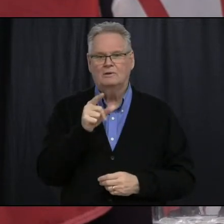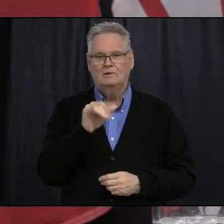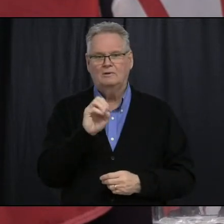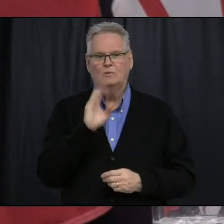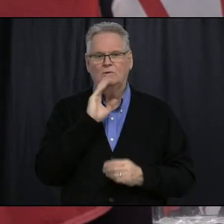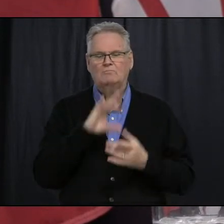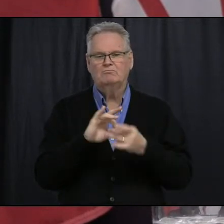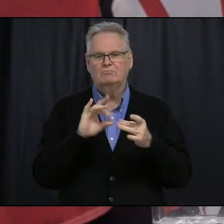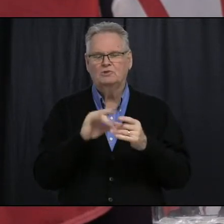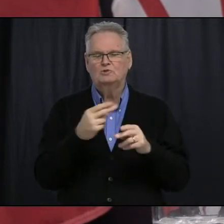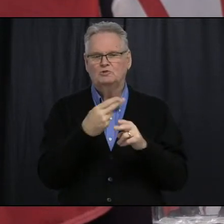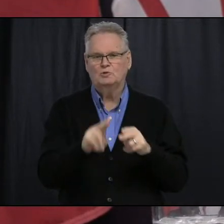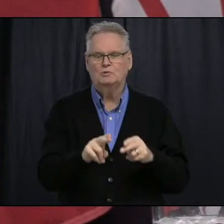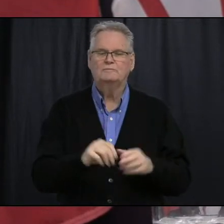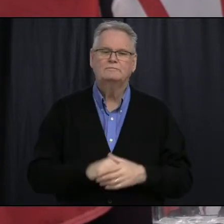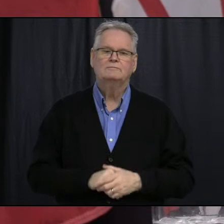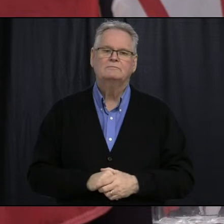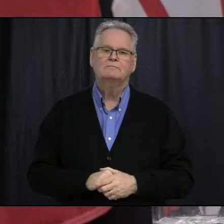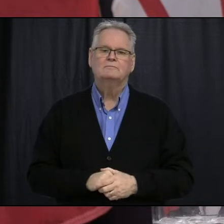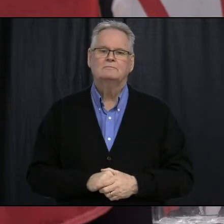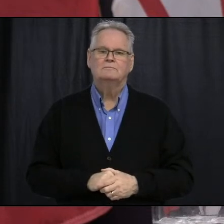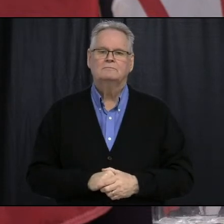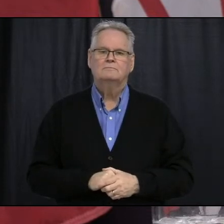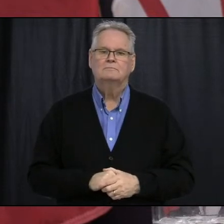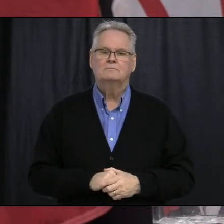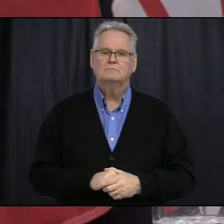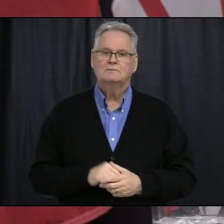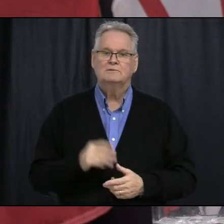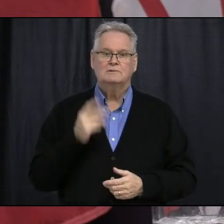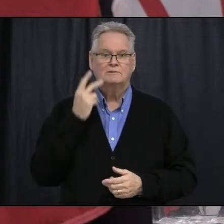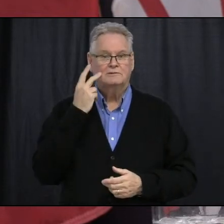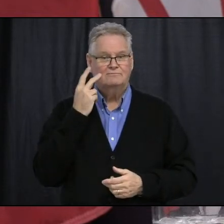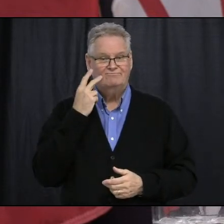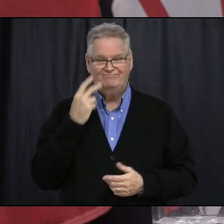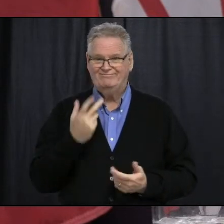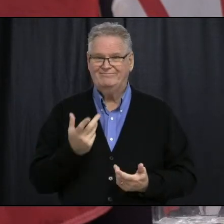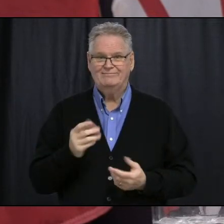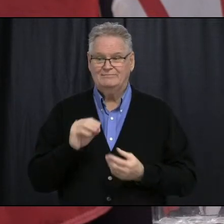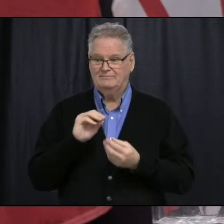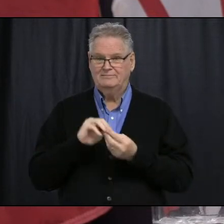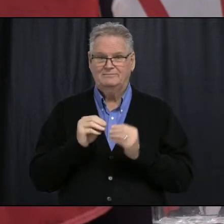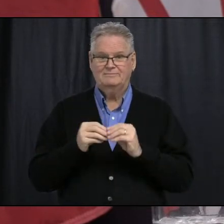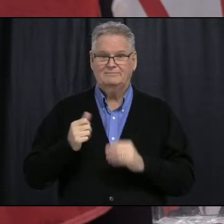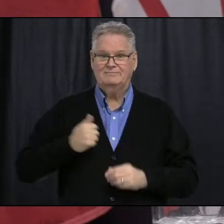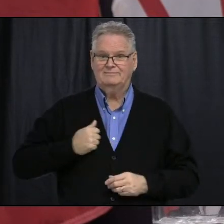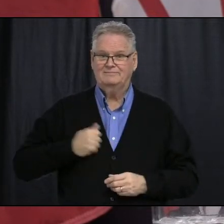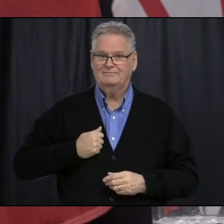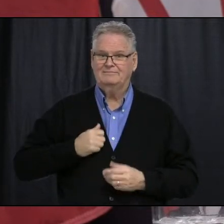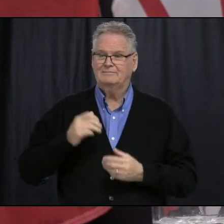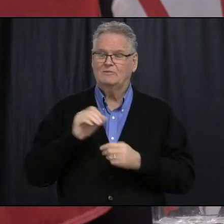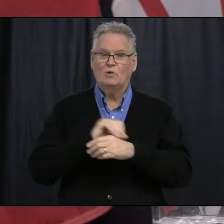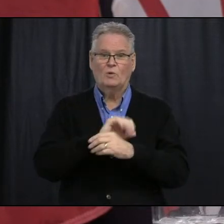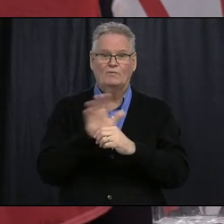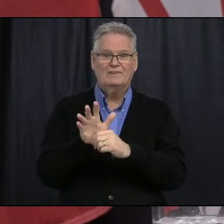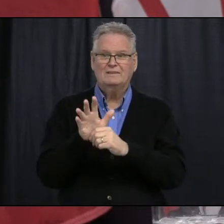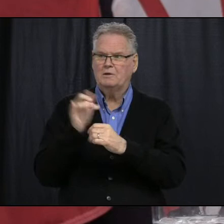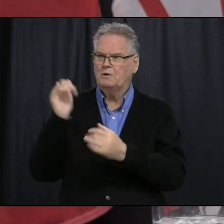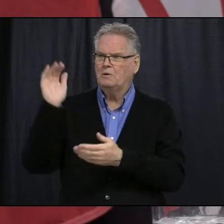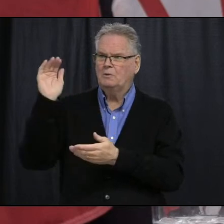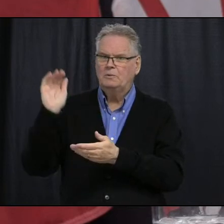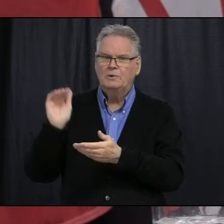As the cases that we see across the country and across the province drop, we're down to a case count of less than